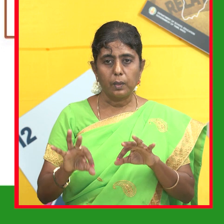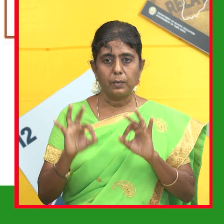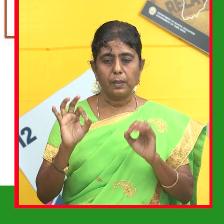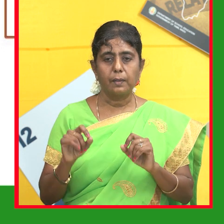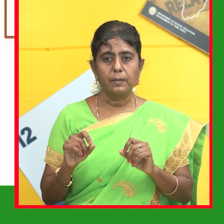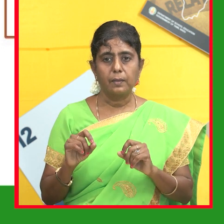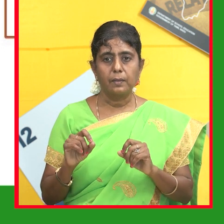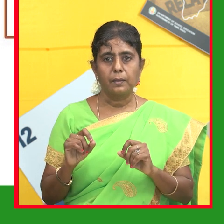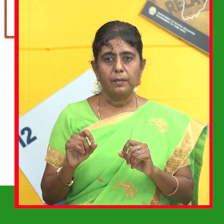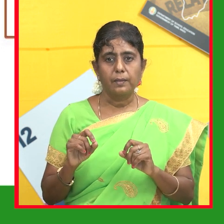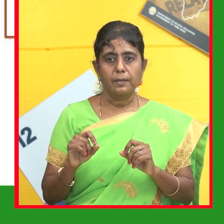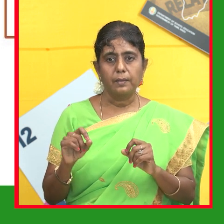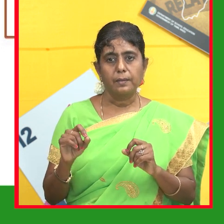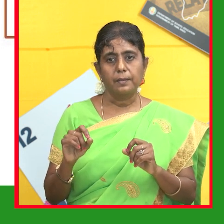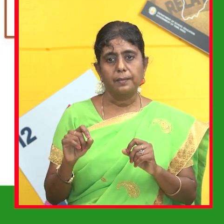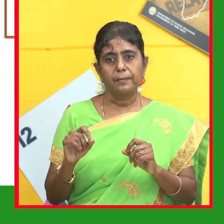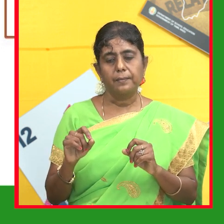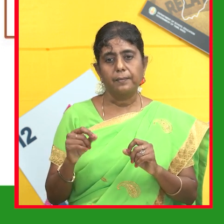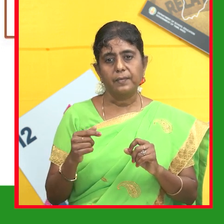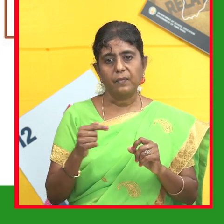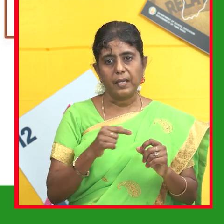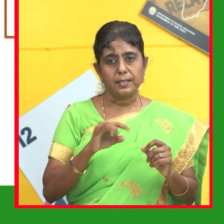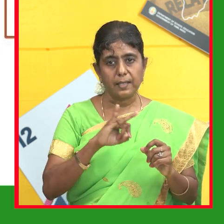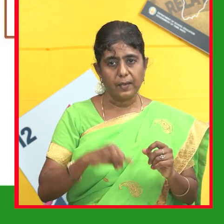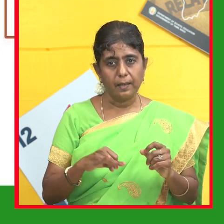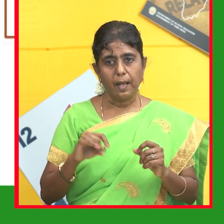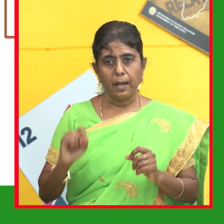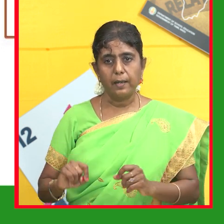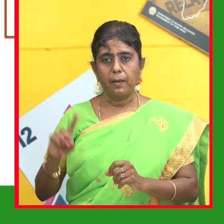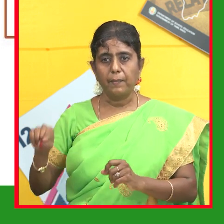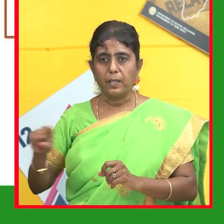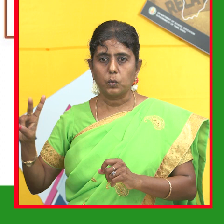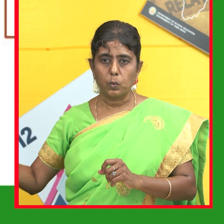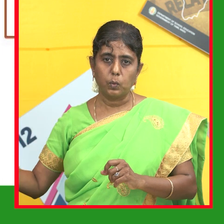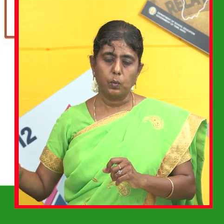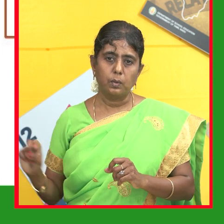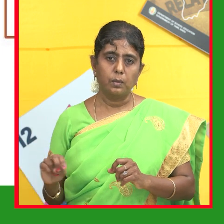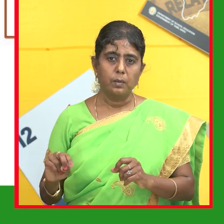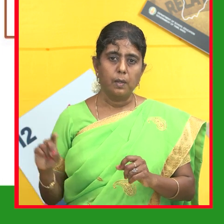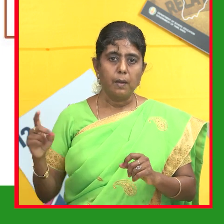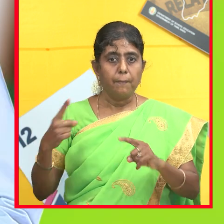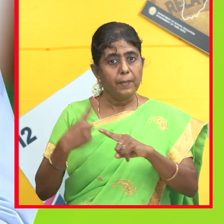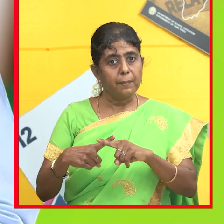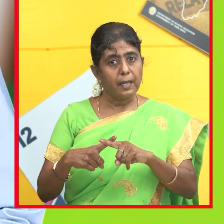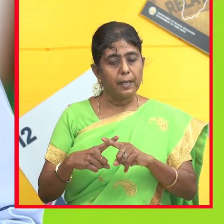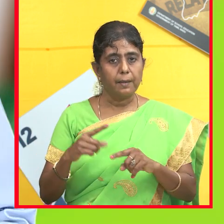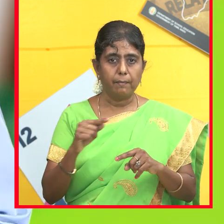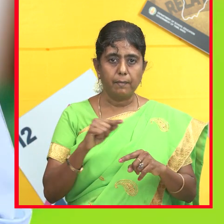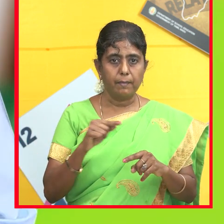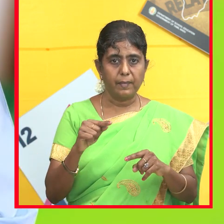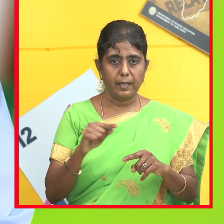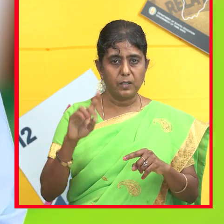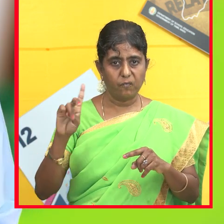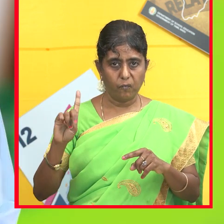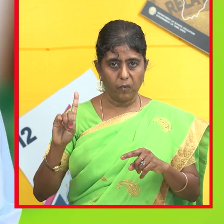you know well. So what are the two numbers we may take? That is minus 7 and 2. By multiplying them, you